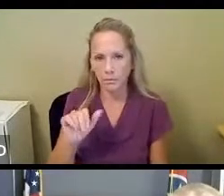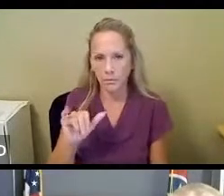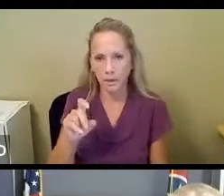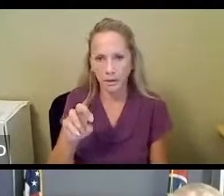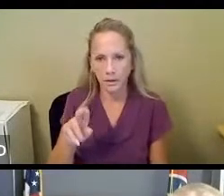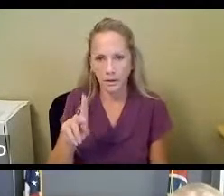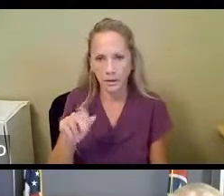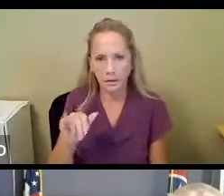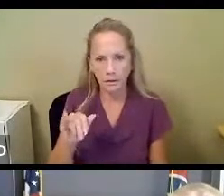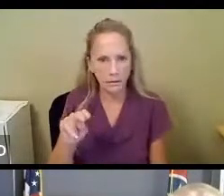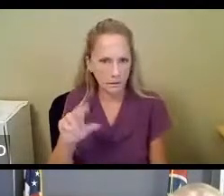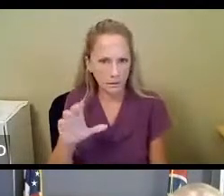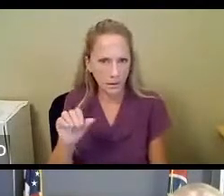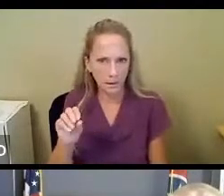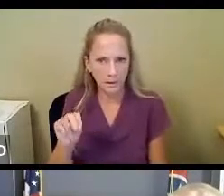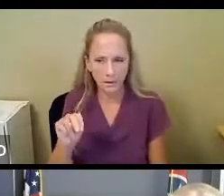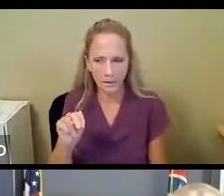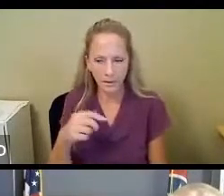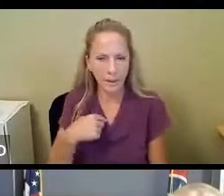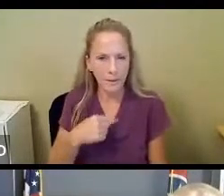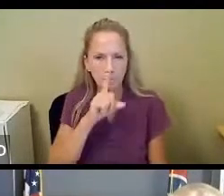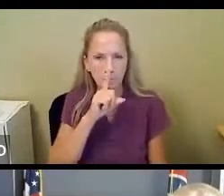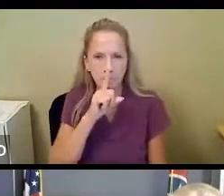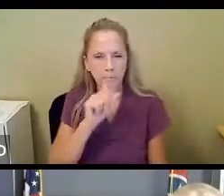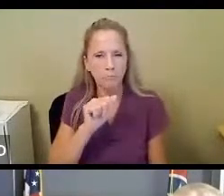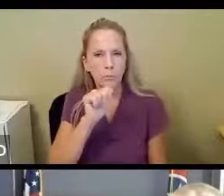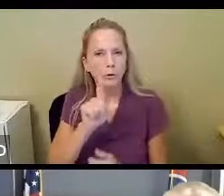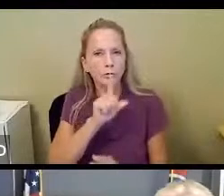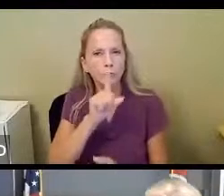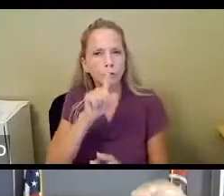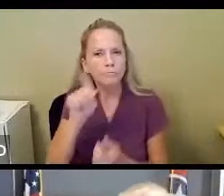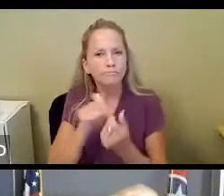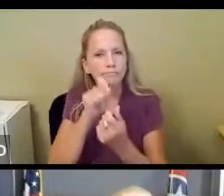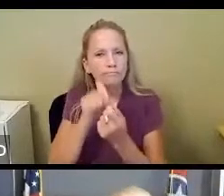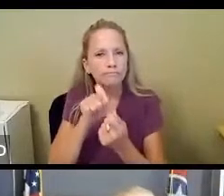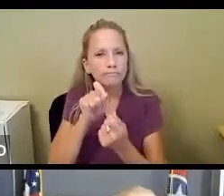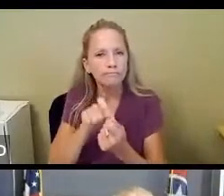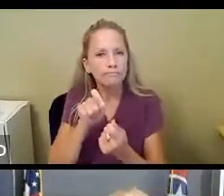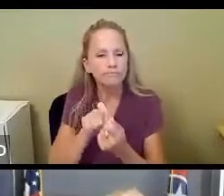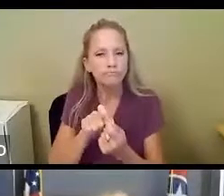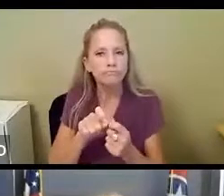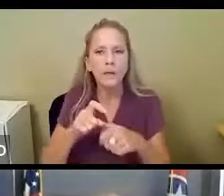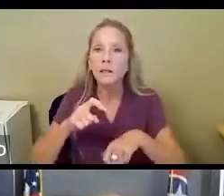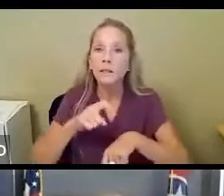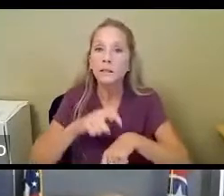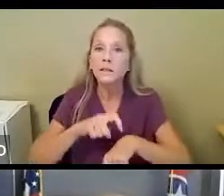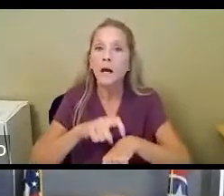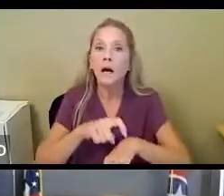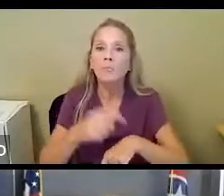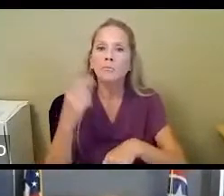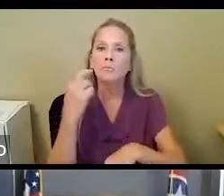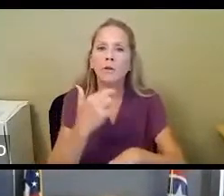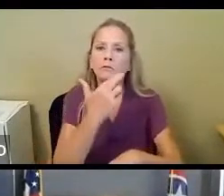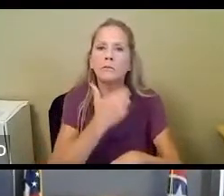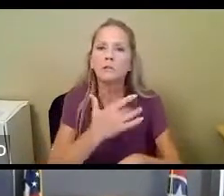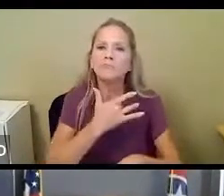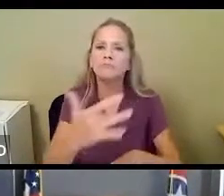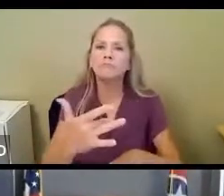because I'm just not aware of the details here. How late do restaurants typically stay